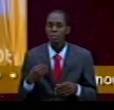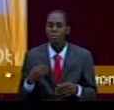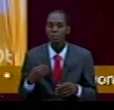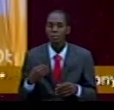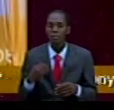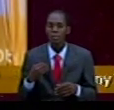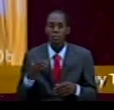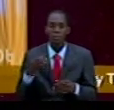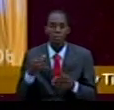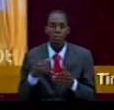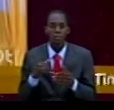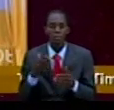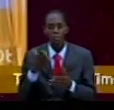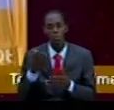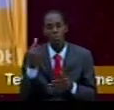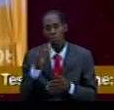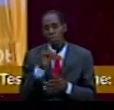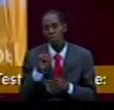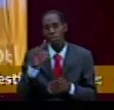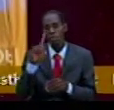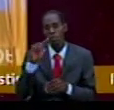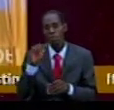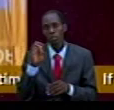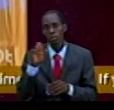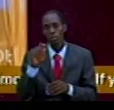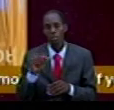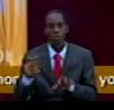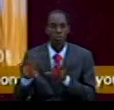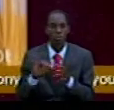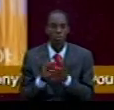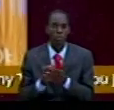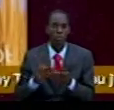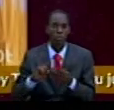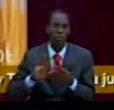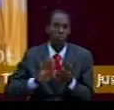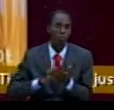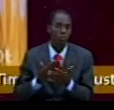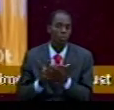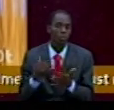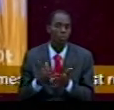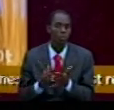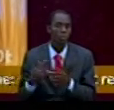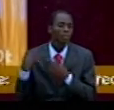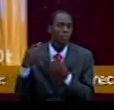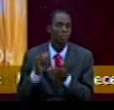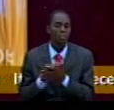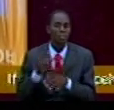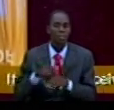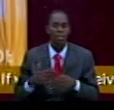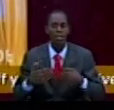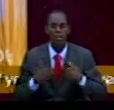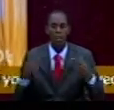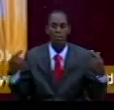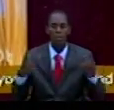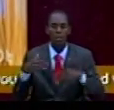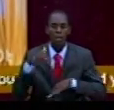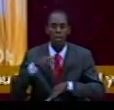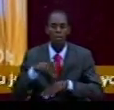confirmed it. Then since that time, I have been having this pain on my spinal cord. Every time I remember